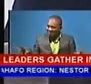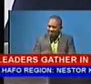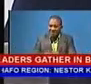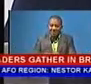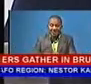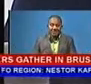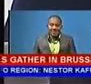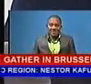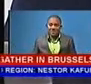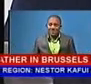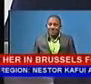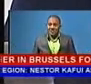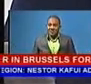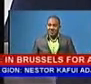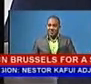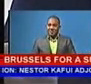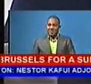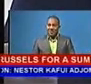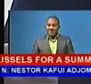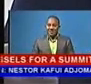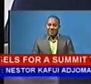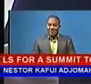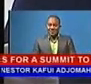is in evidence.